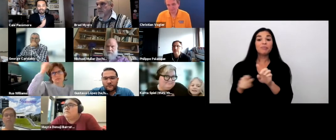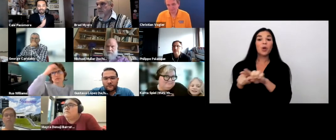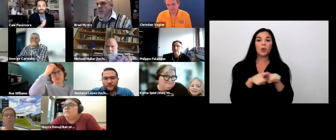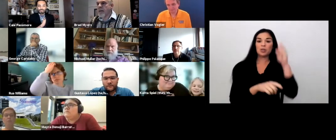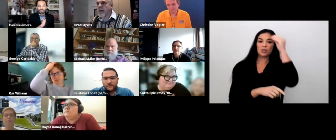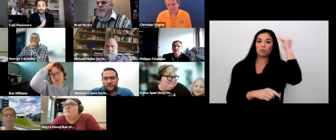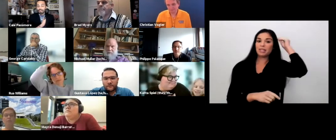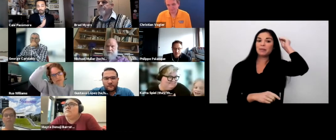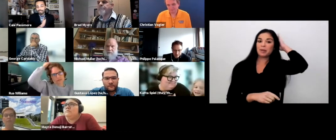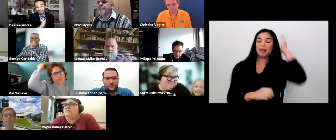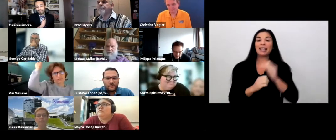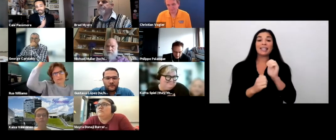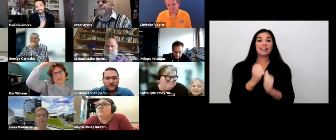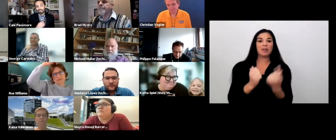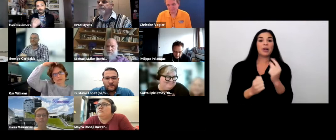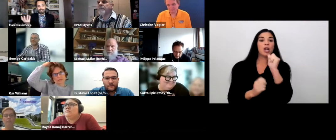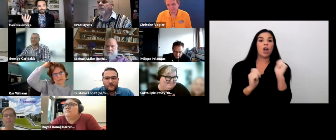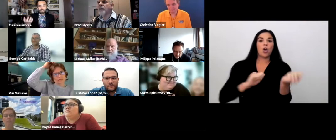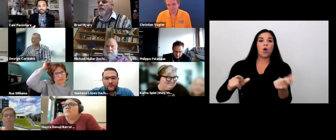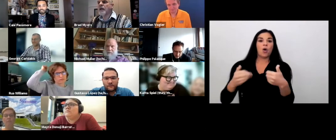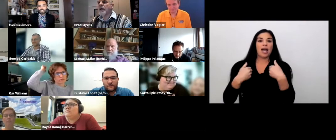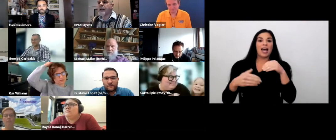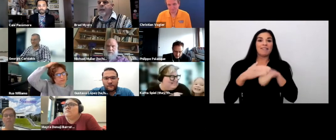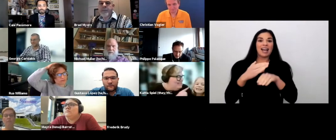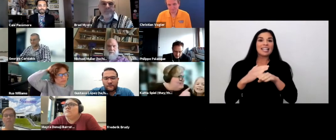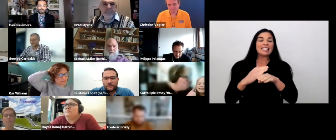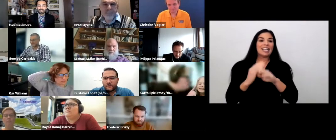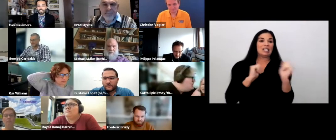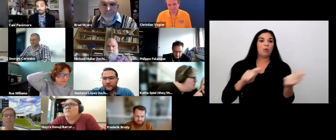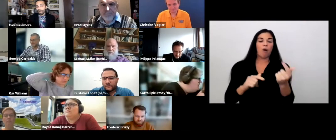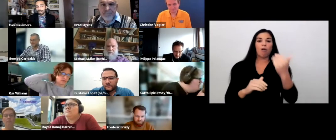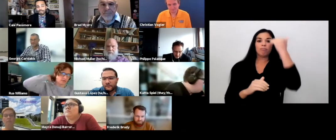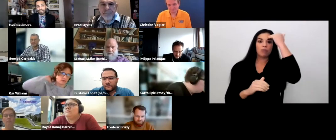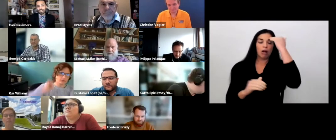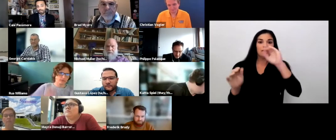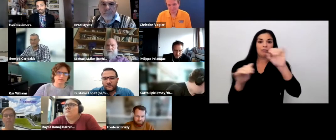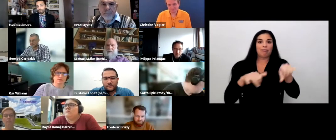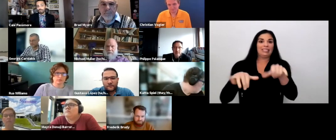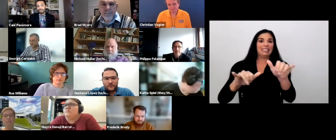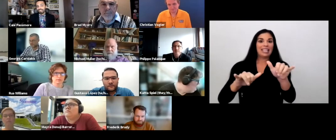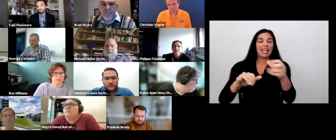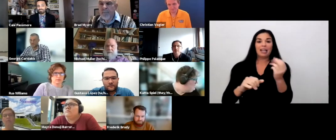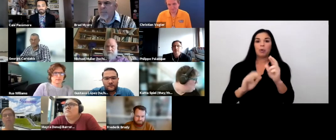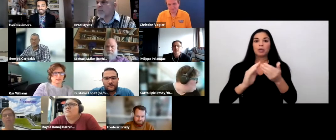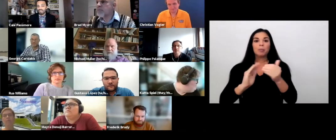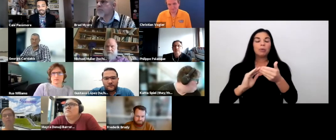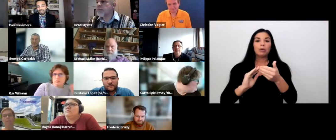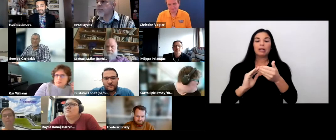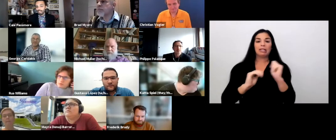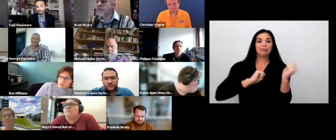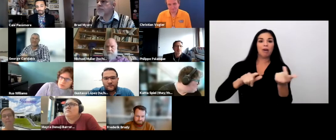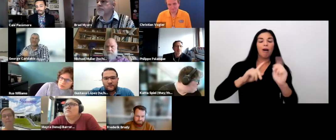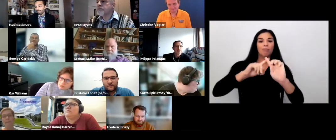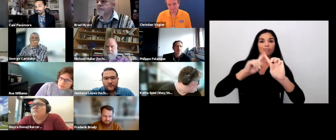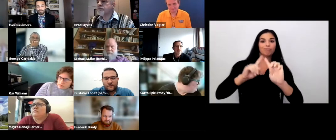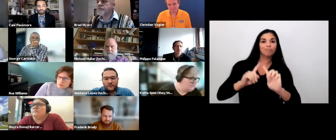everyone, not everyone has access to the same bodies of knowledge or communities that you might. There are differences between us and material limits that need